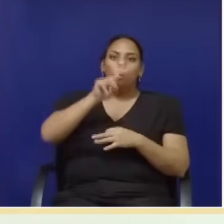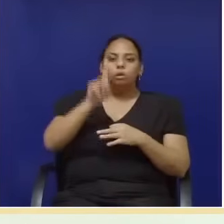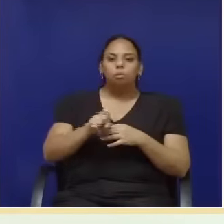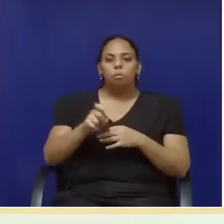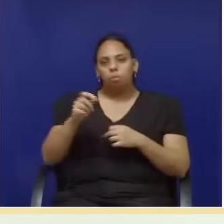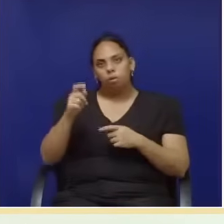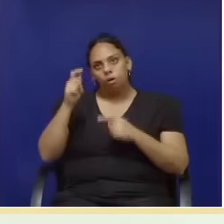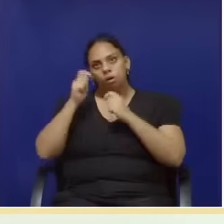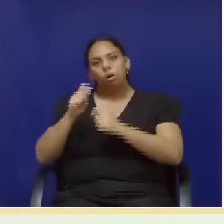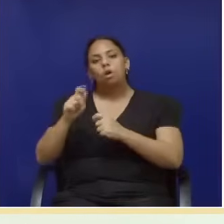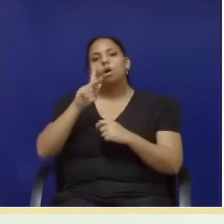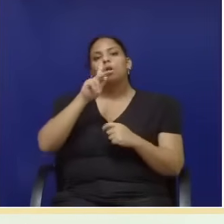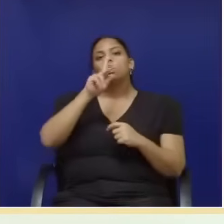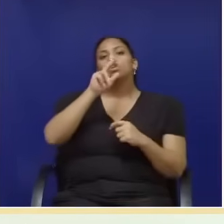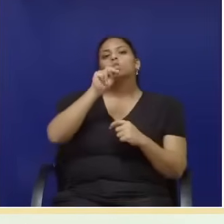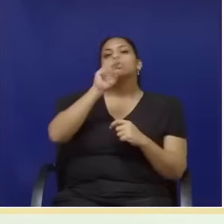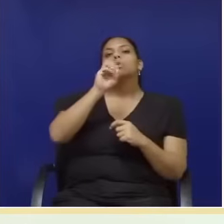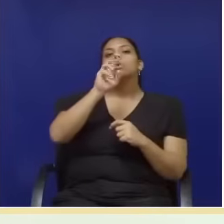Honorable Ngubane.